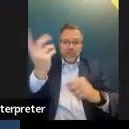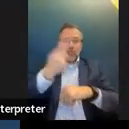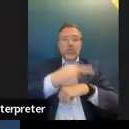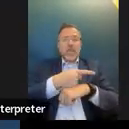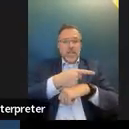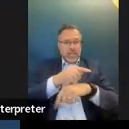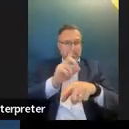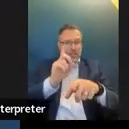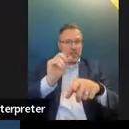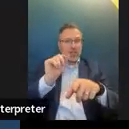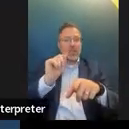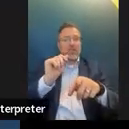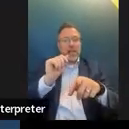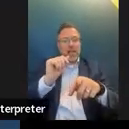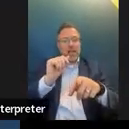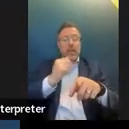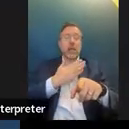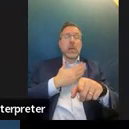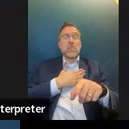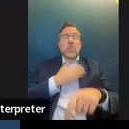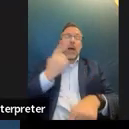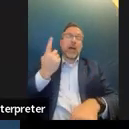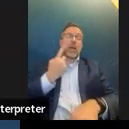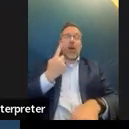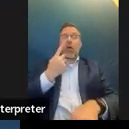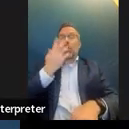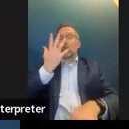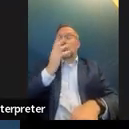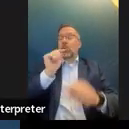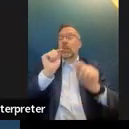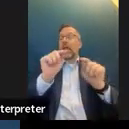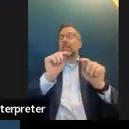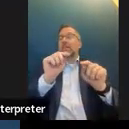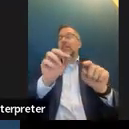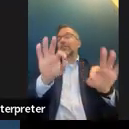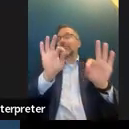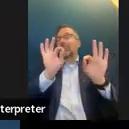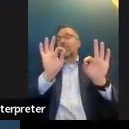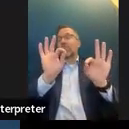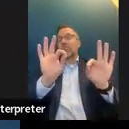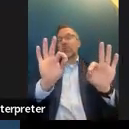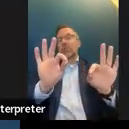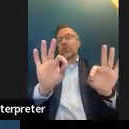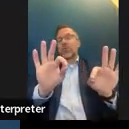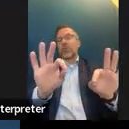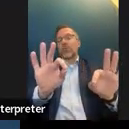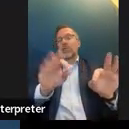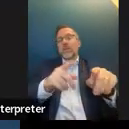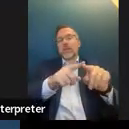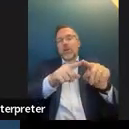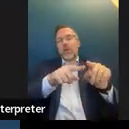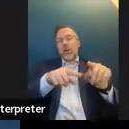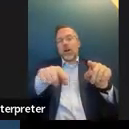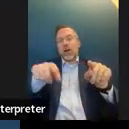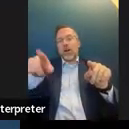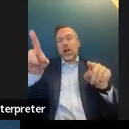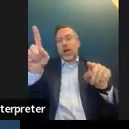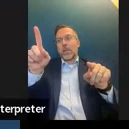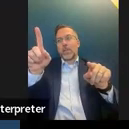My data always looked like this. It was always perfect like this, that perfect trend line. Not